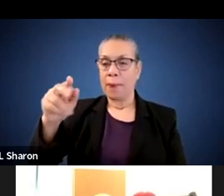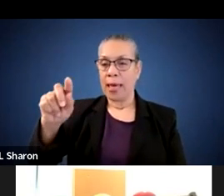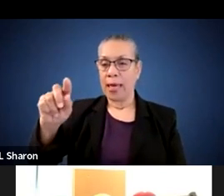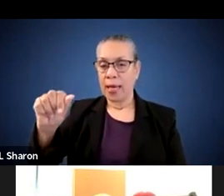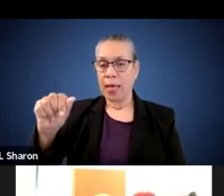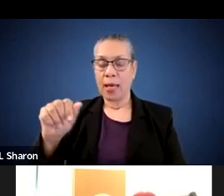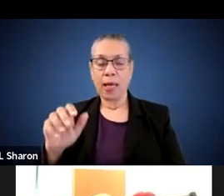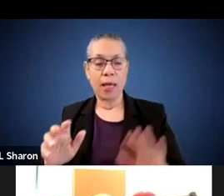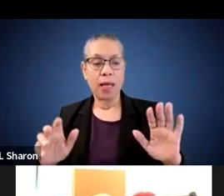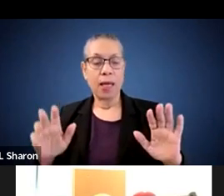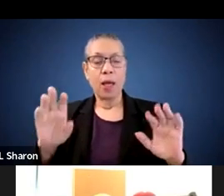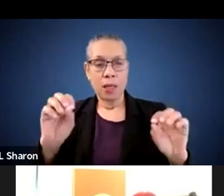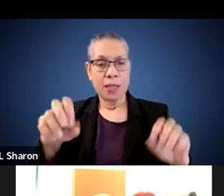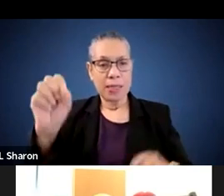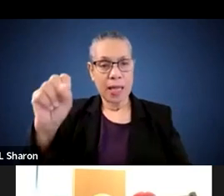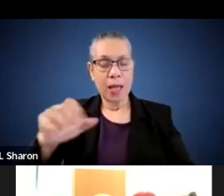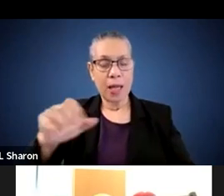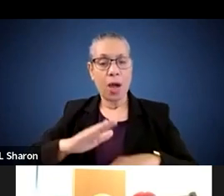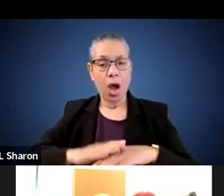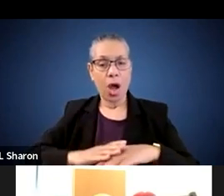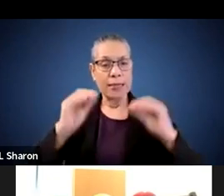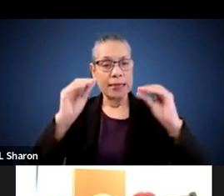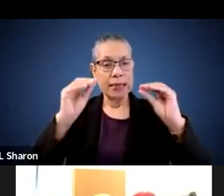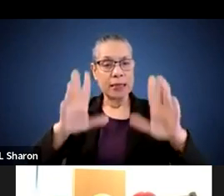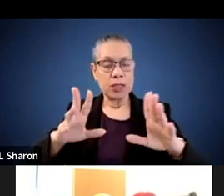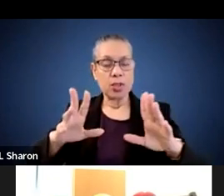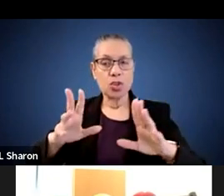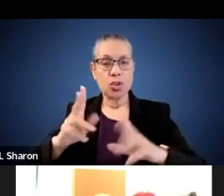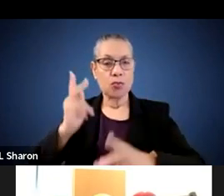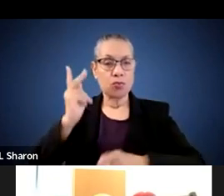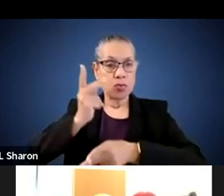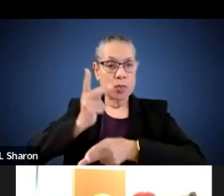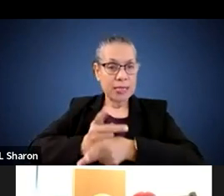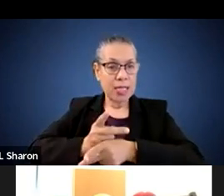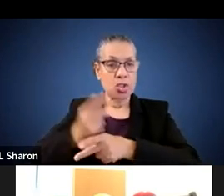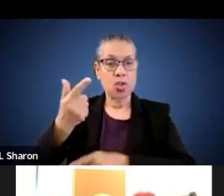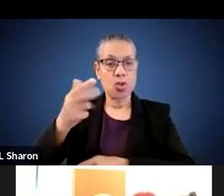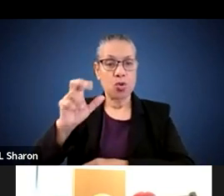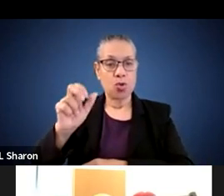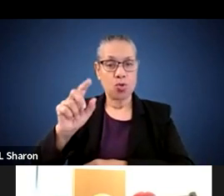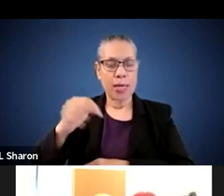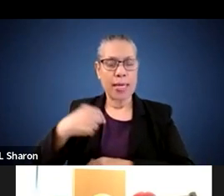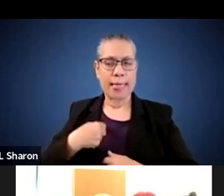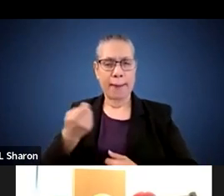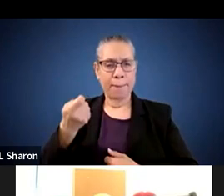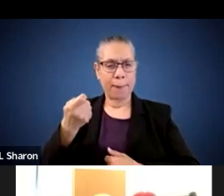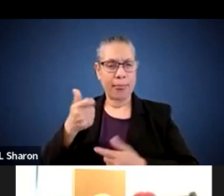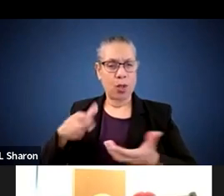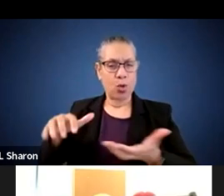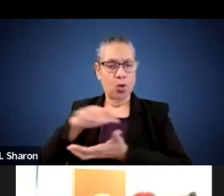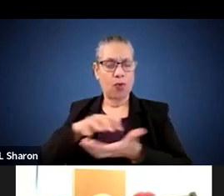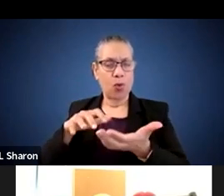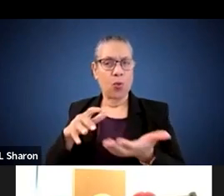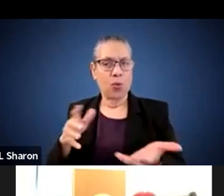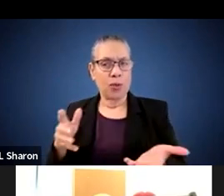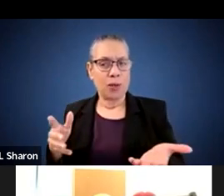uh on the the teacher retention Grant um I'm confused as to what